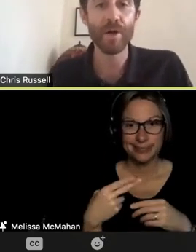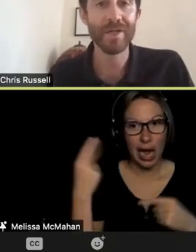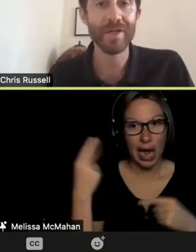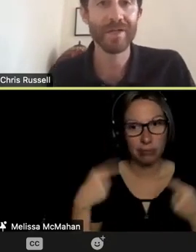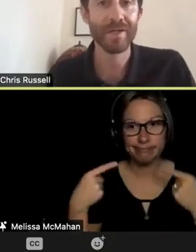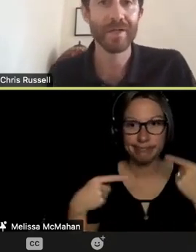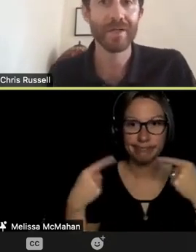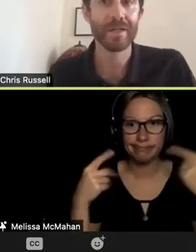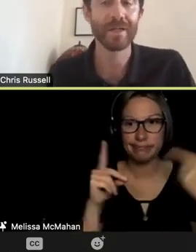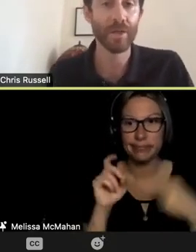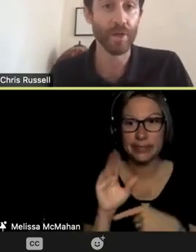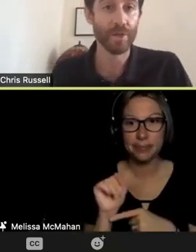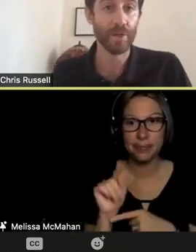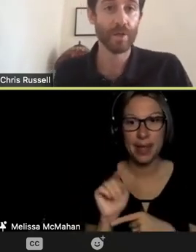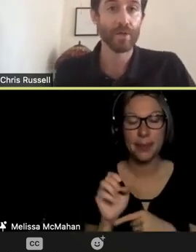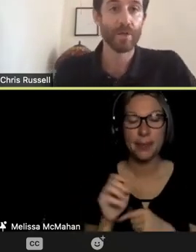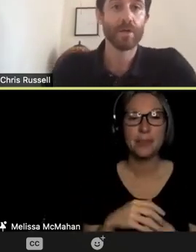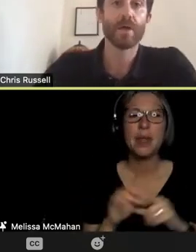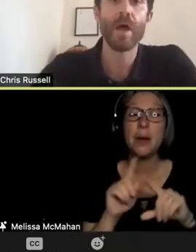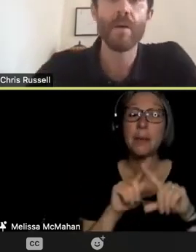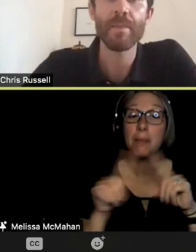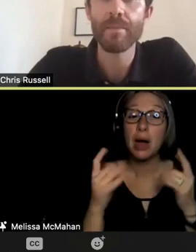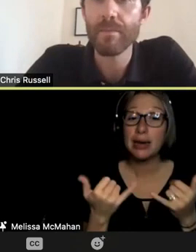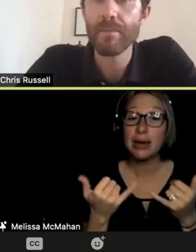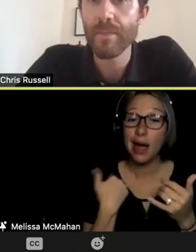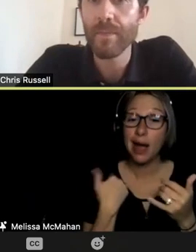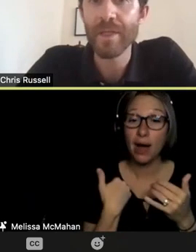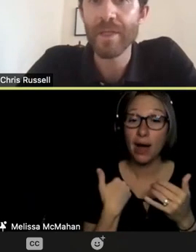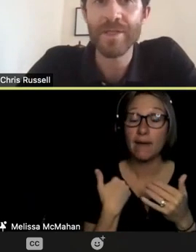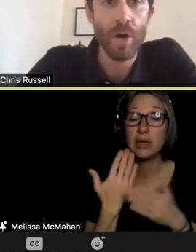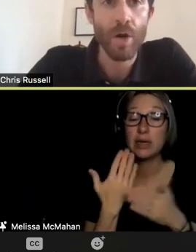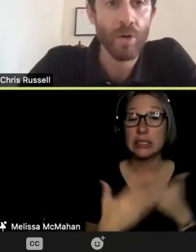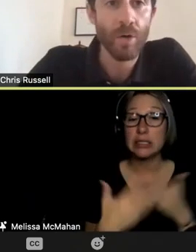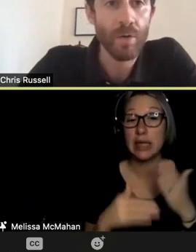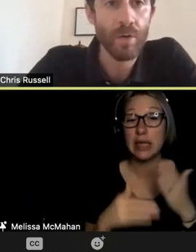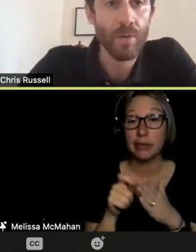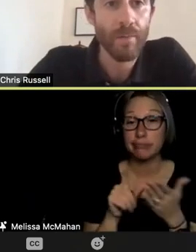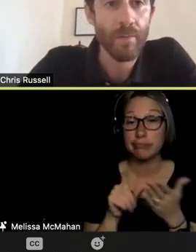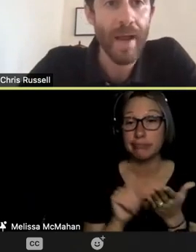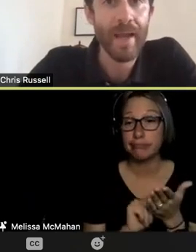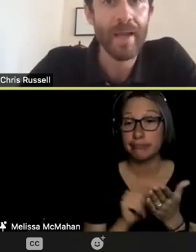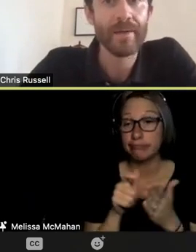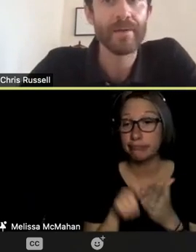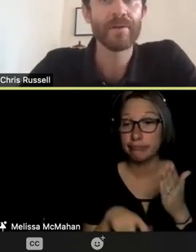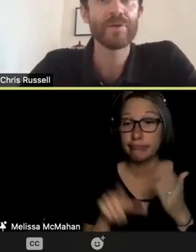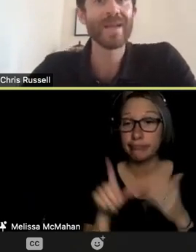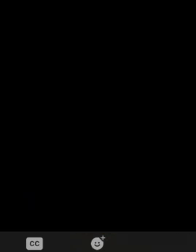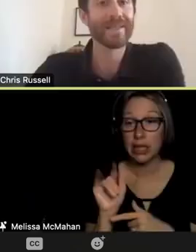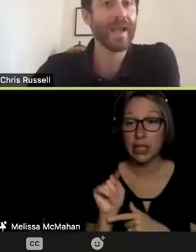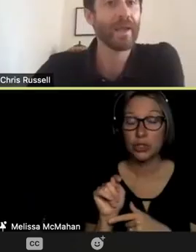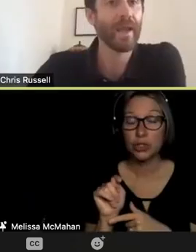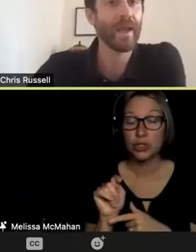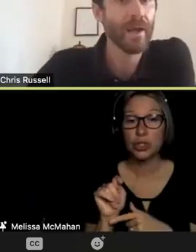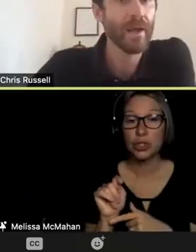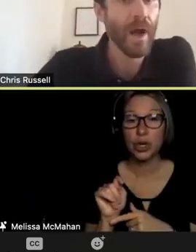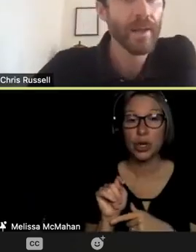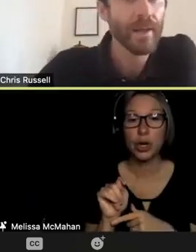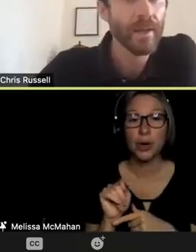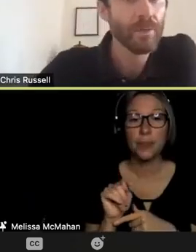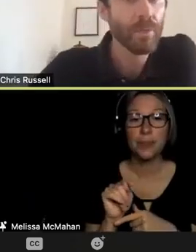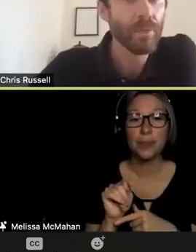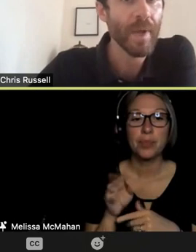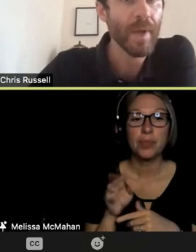is emerging literature, namely this article by Janice Light and